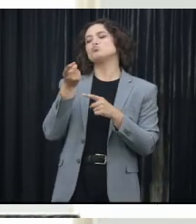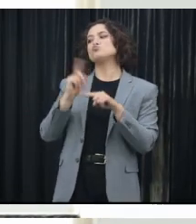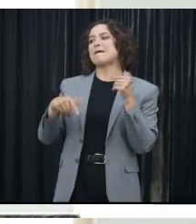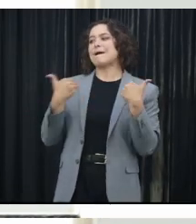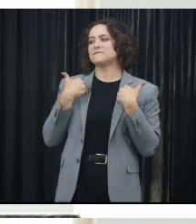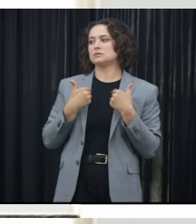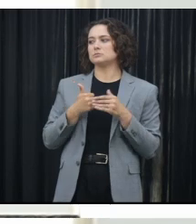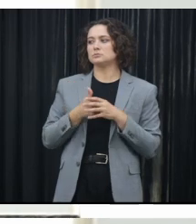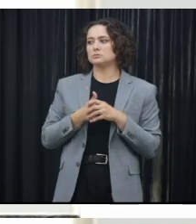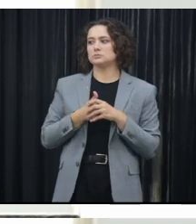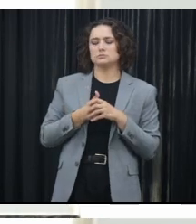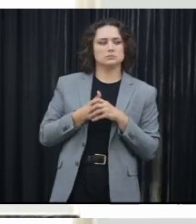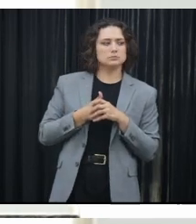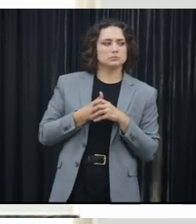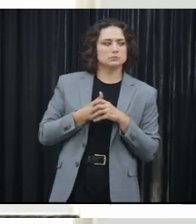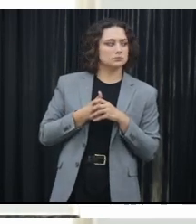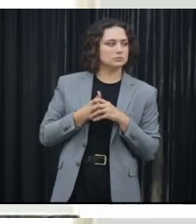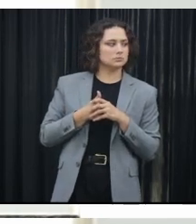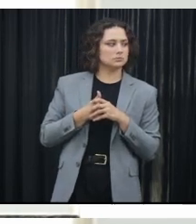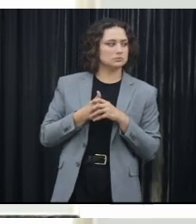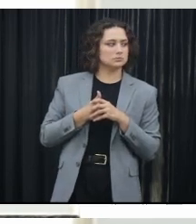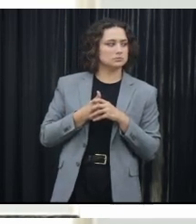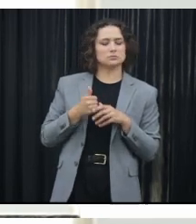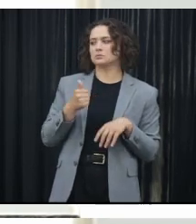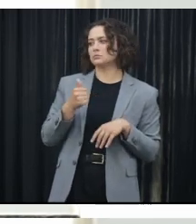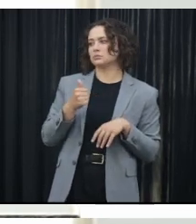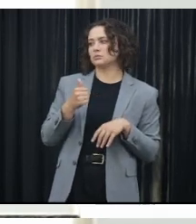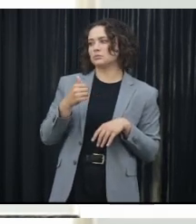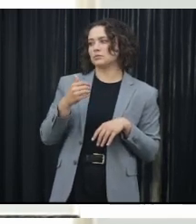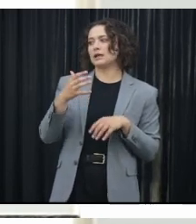over the house. And obviously we know how dangerous ant traps are.